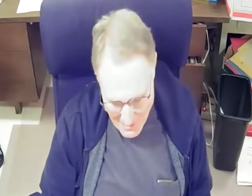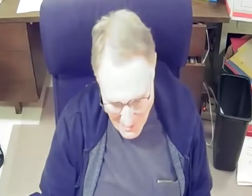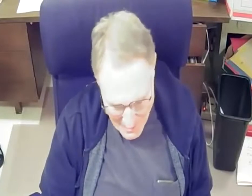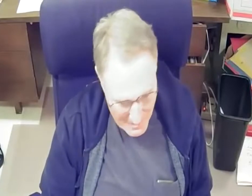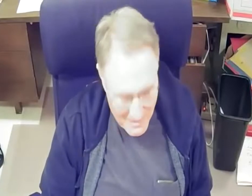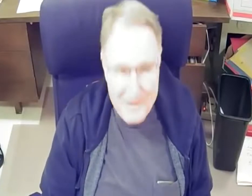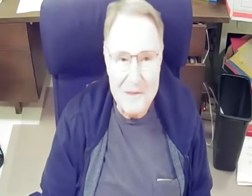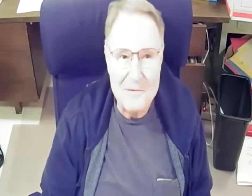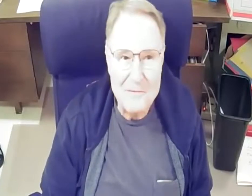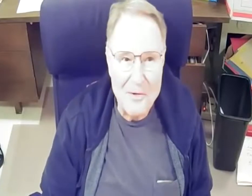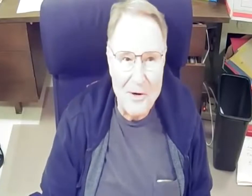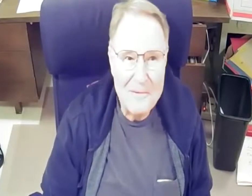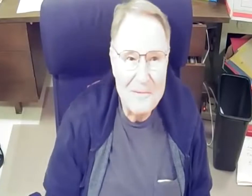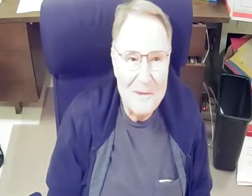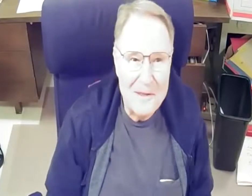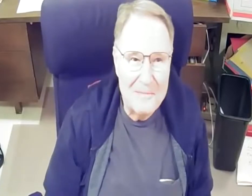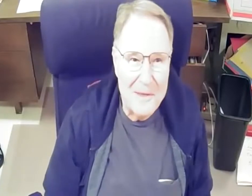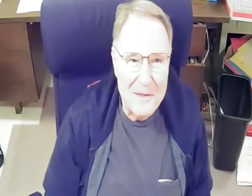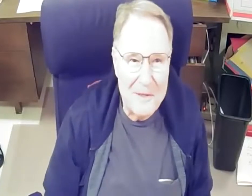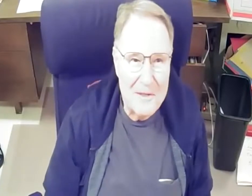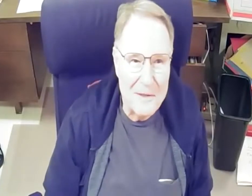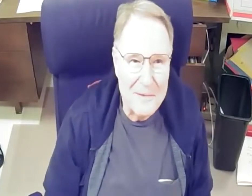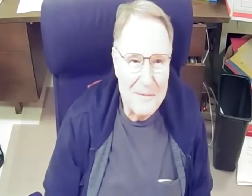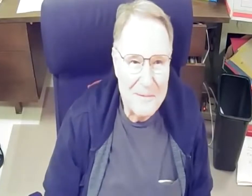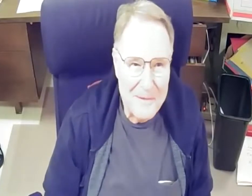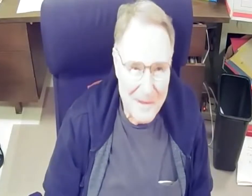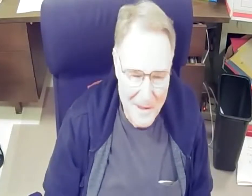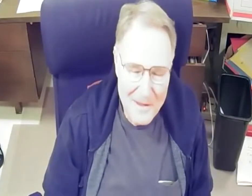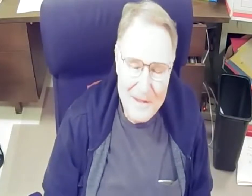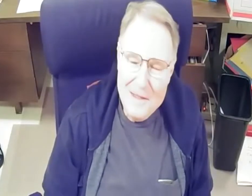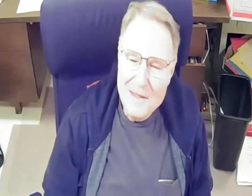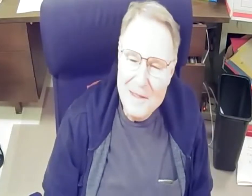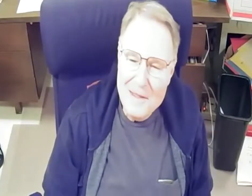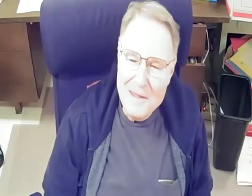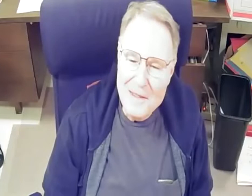Commissioner Jerry Willey, District 4, my commissioner.